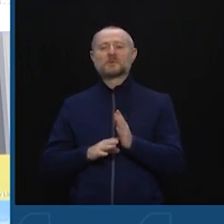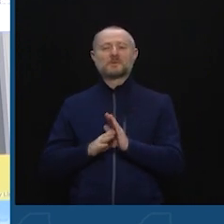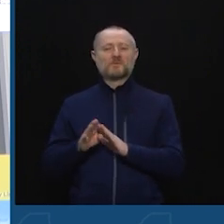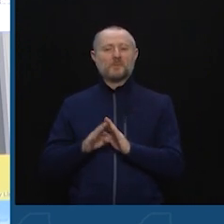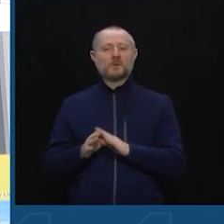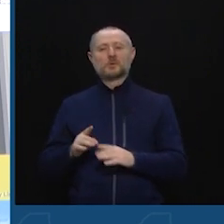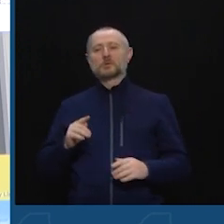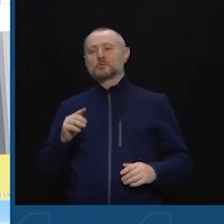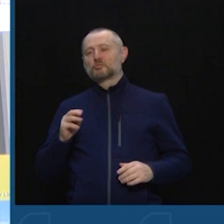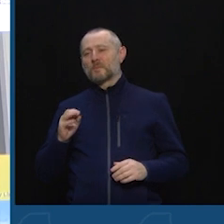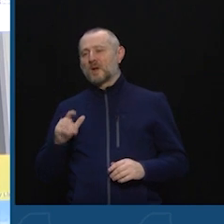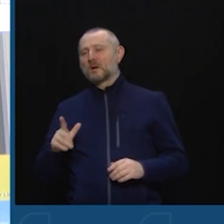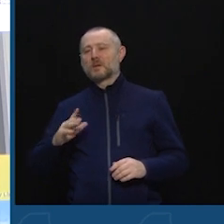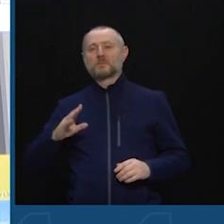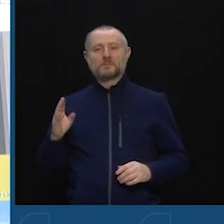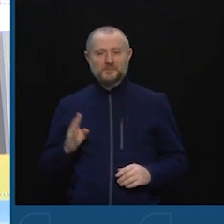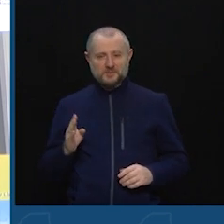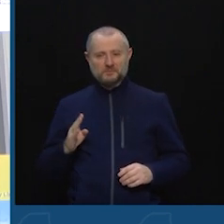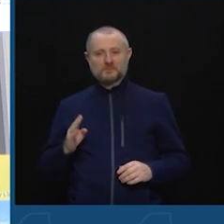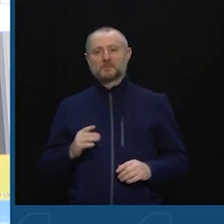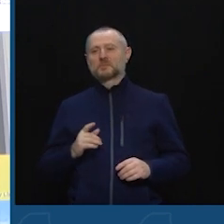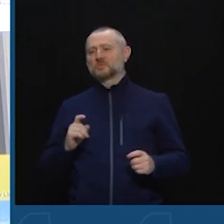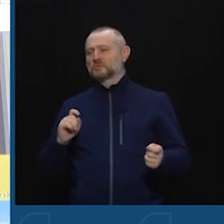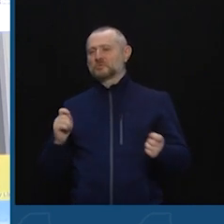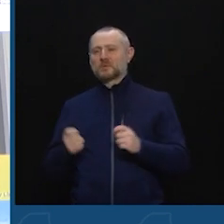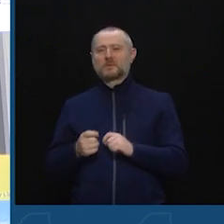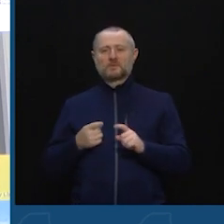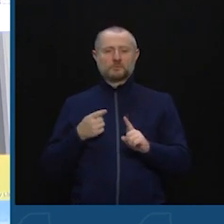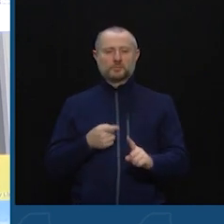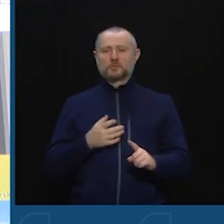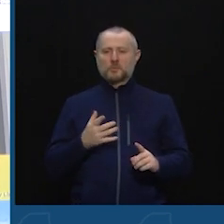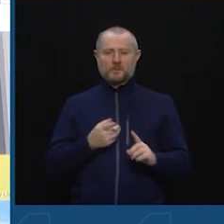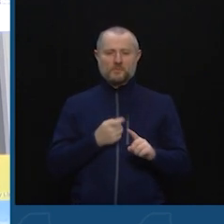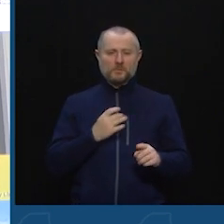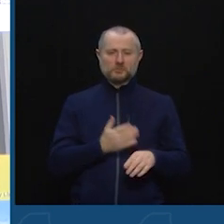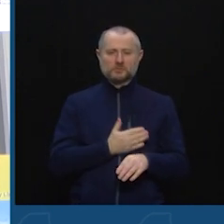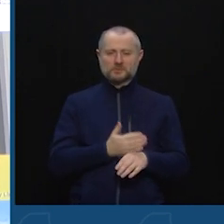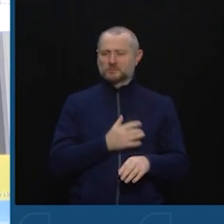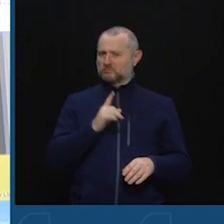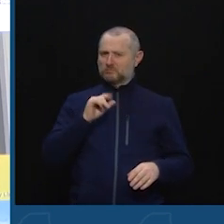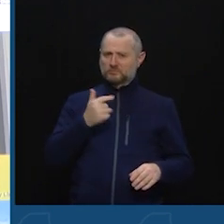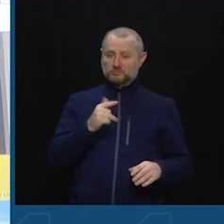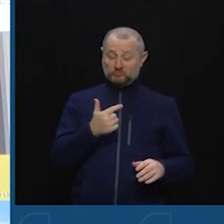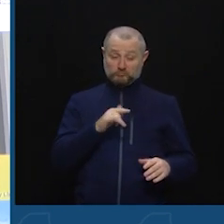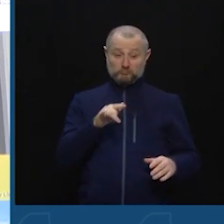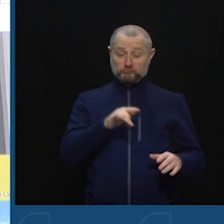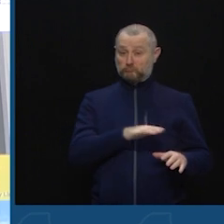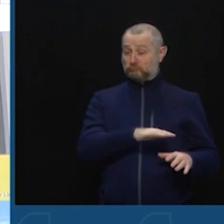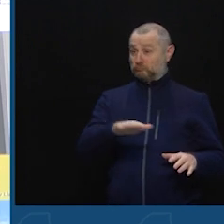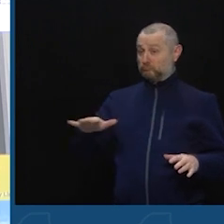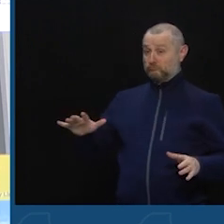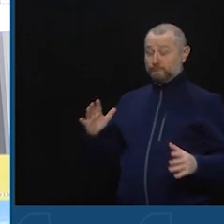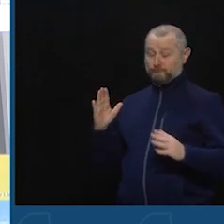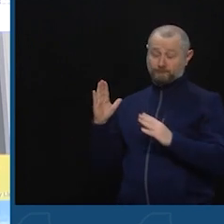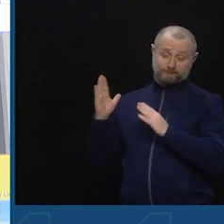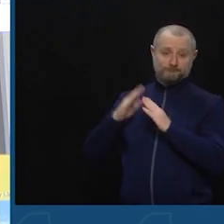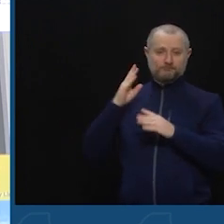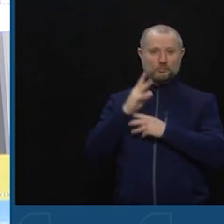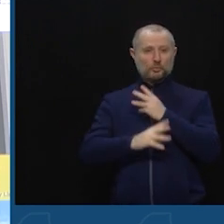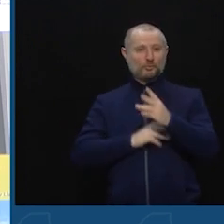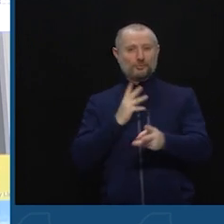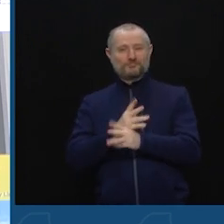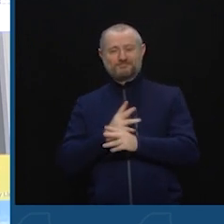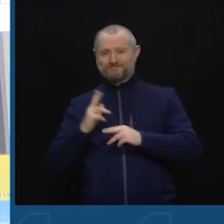major turning point in the transformation of LaGuardia Airport into a world-class facility that New Yorkers can be proud